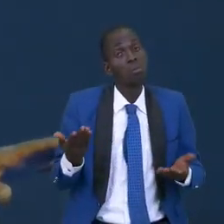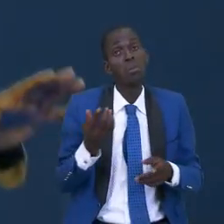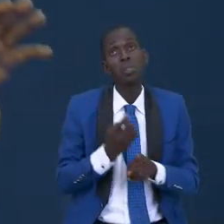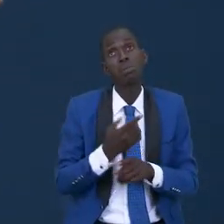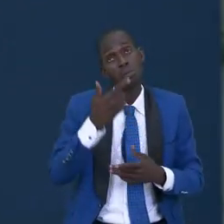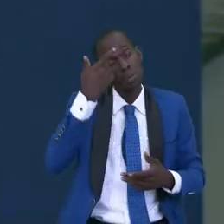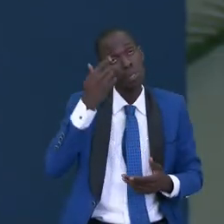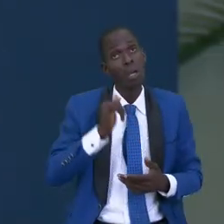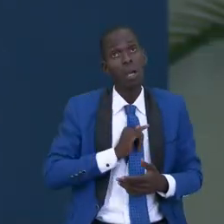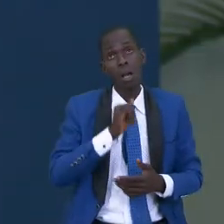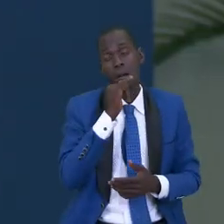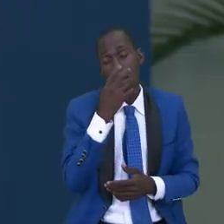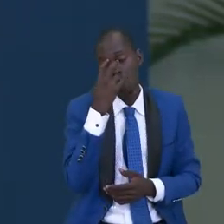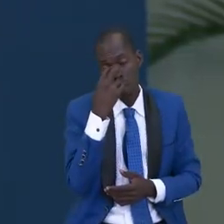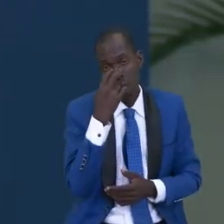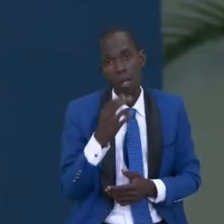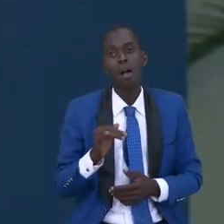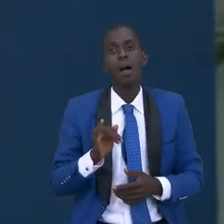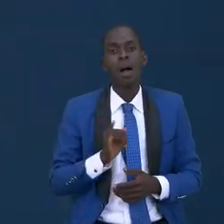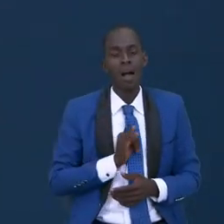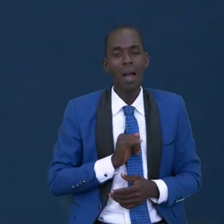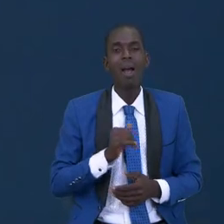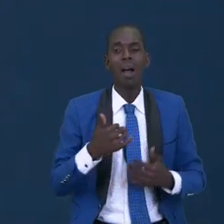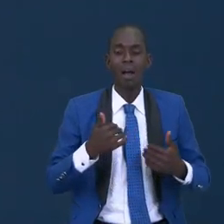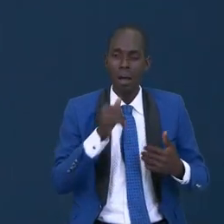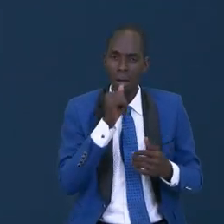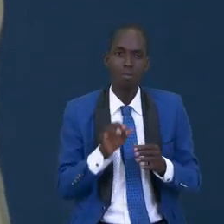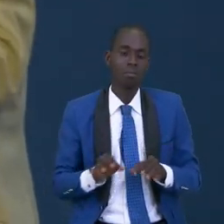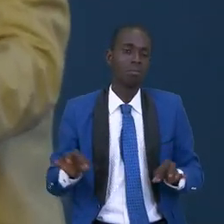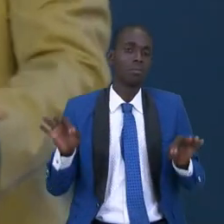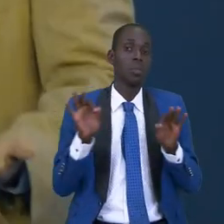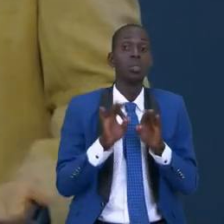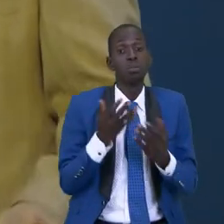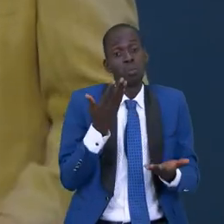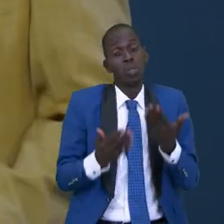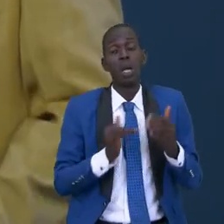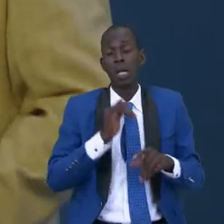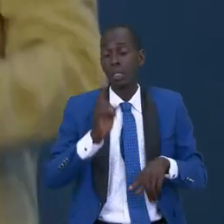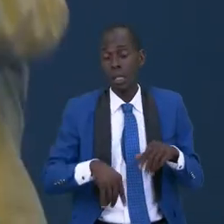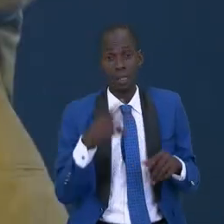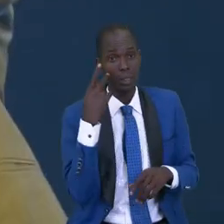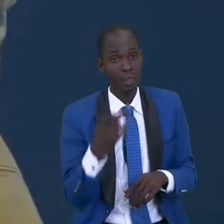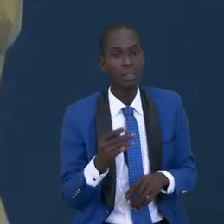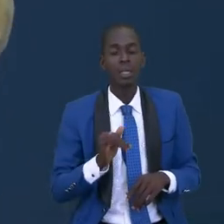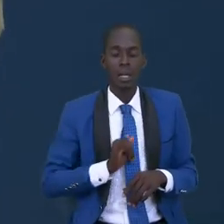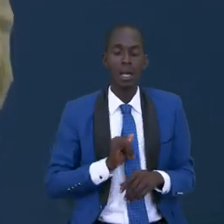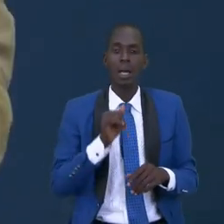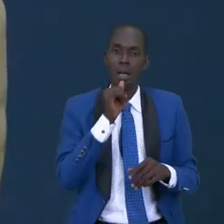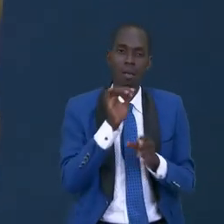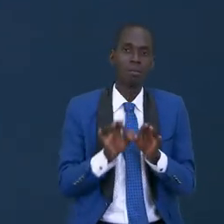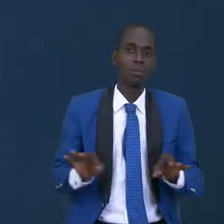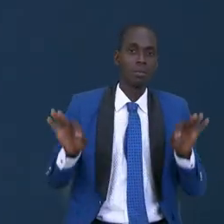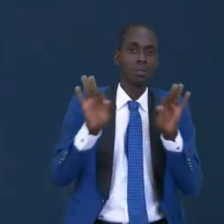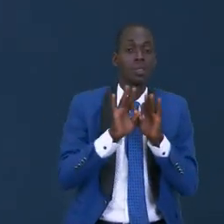blind, I have marriage. Even though I cannot see, I have marriage. Do you think because